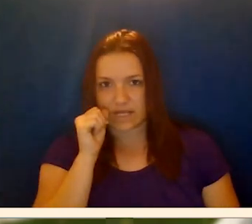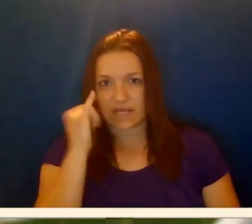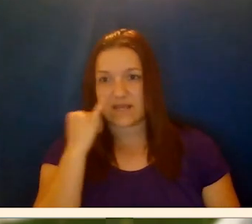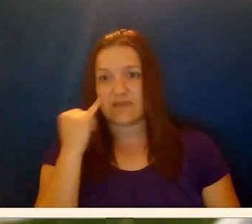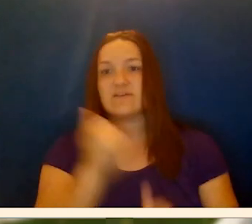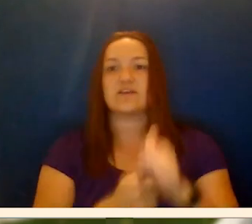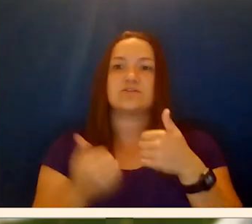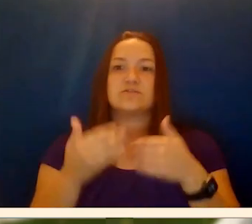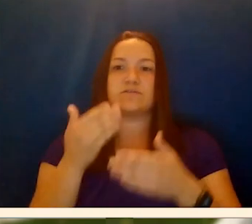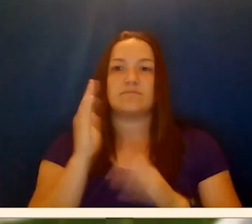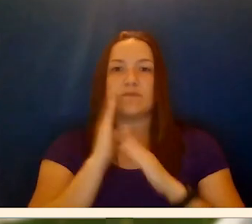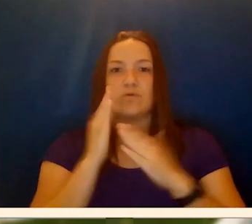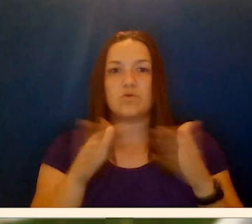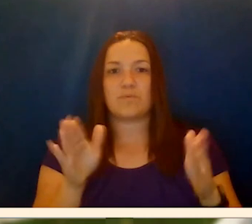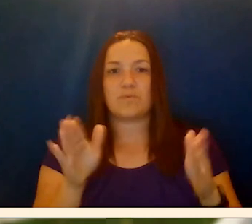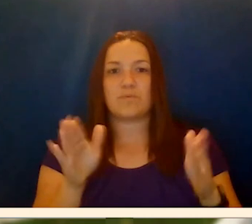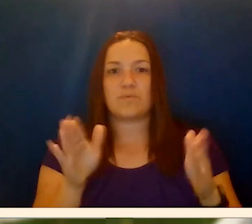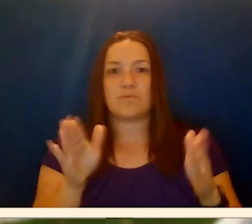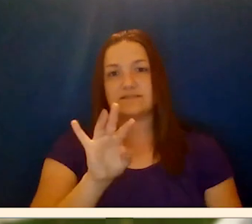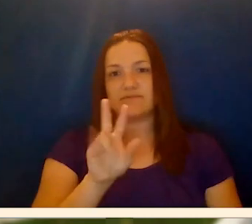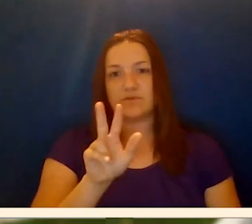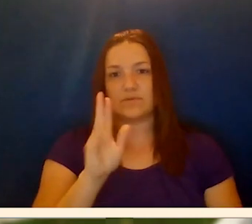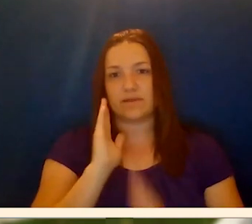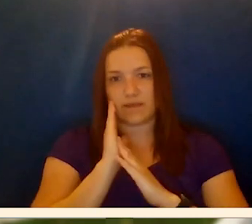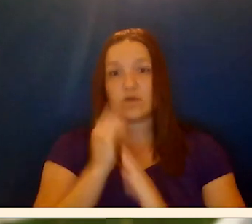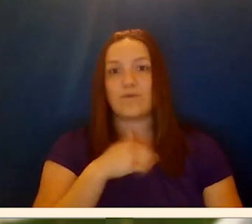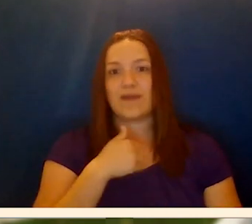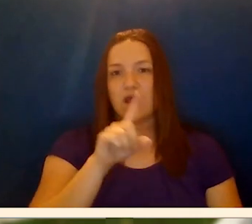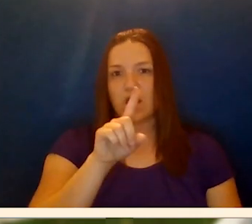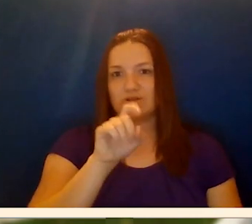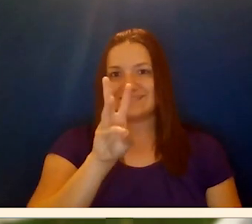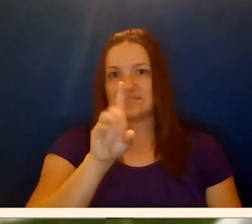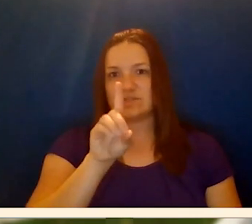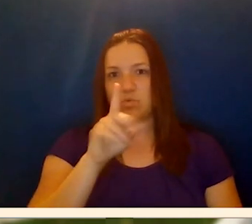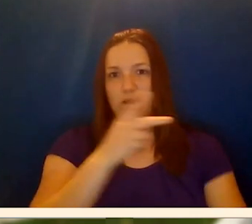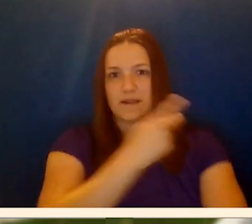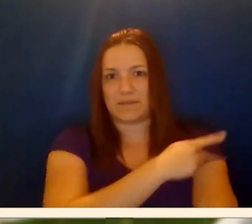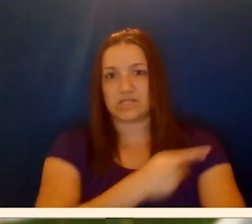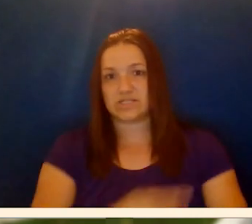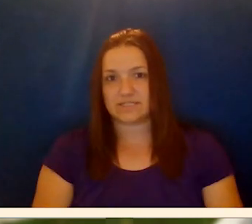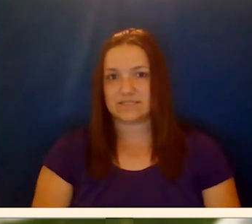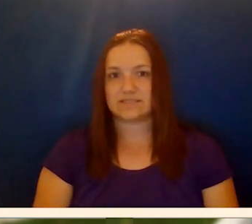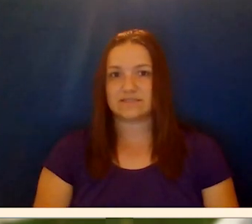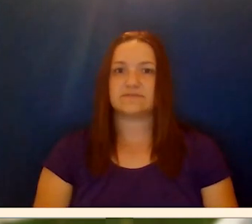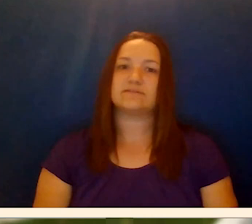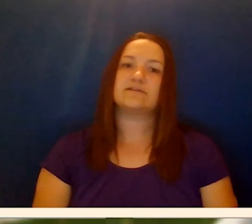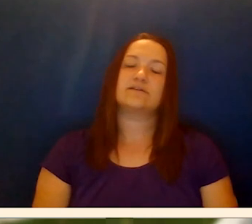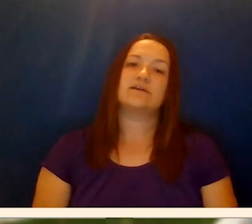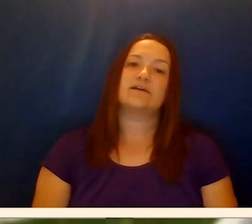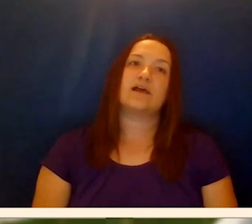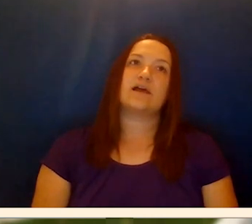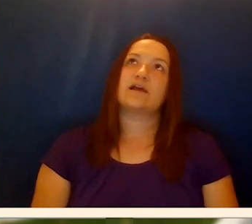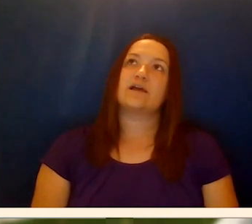every single bed was open, that's 73 beds. And we had 161 patients in the ED.